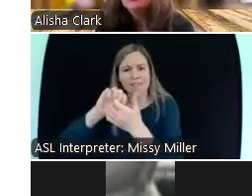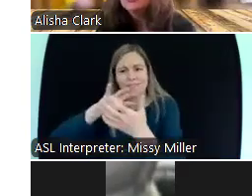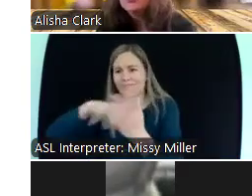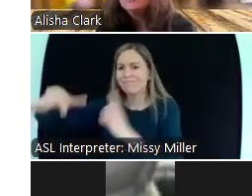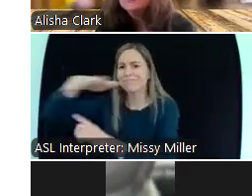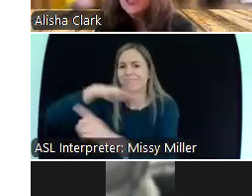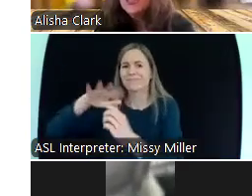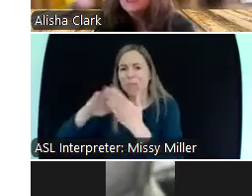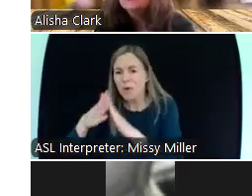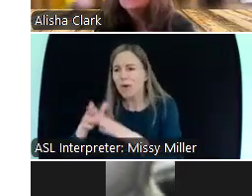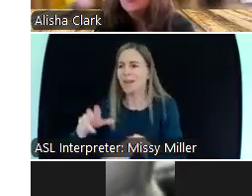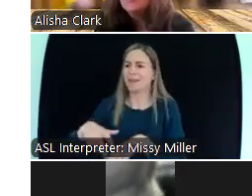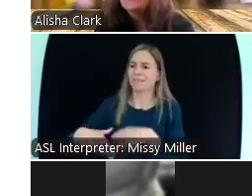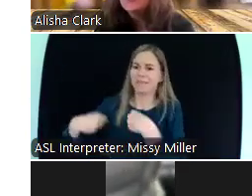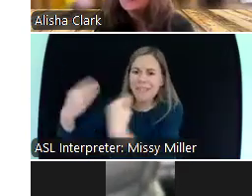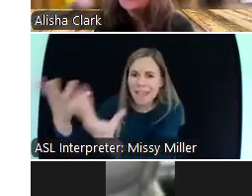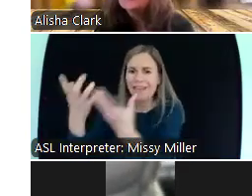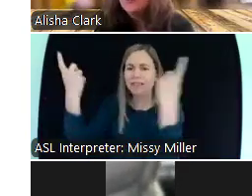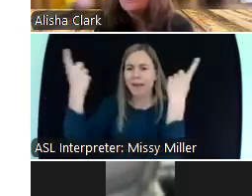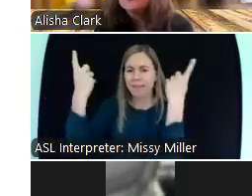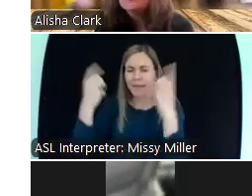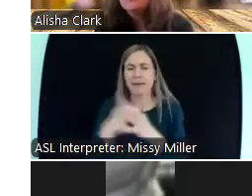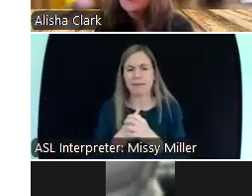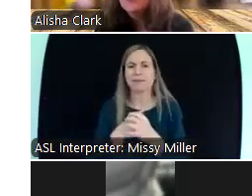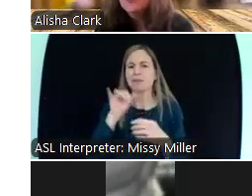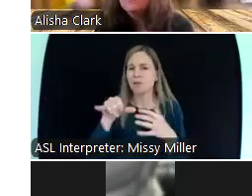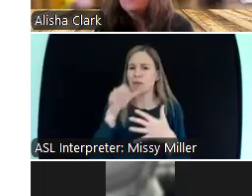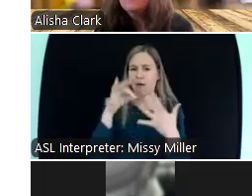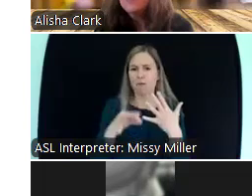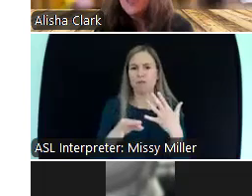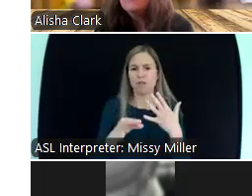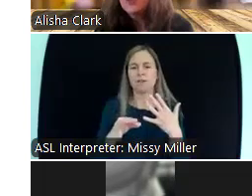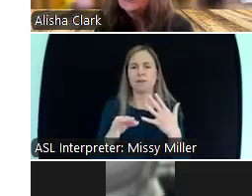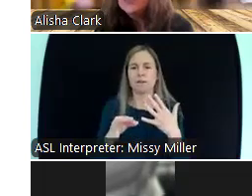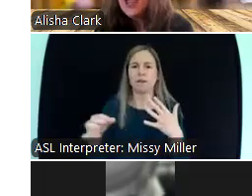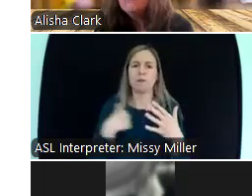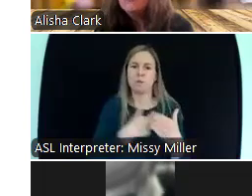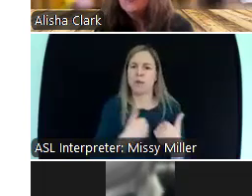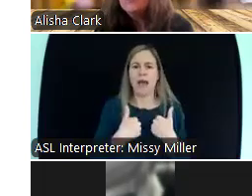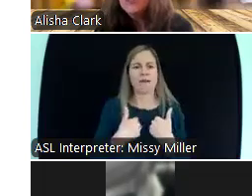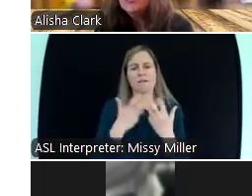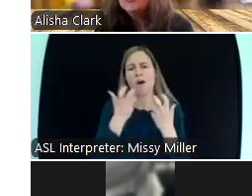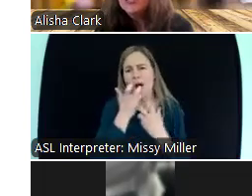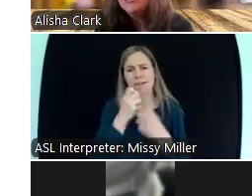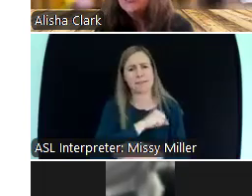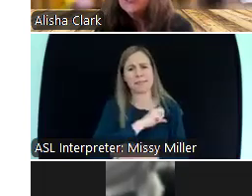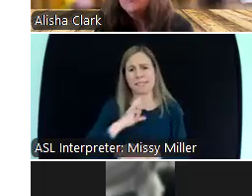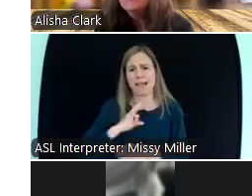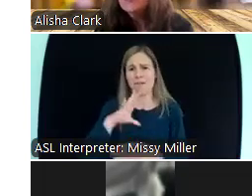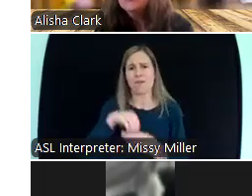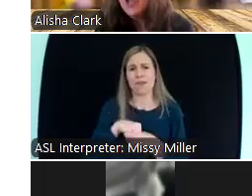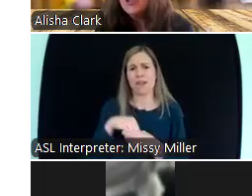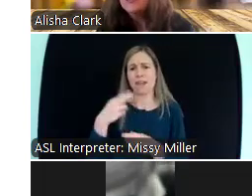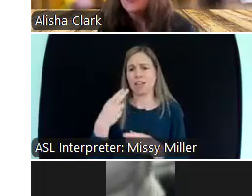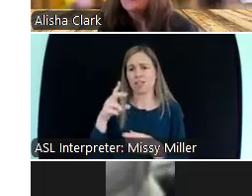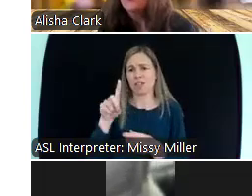and contribute. And so there is the option. We have great staff within BHDID